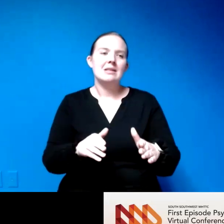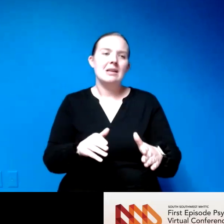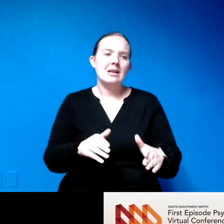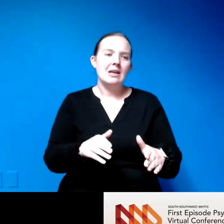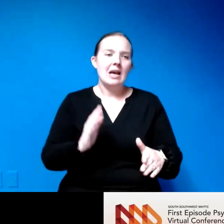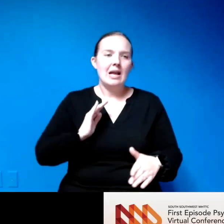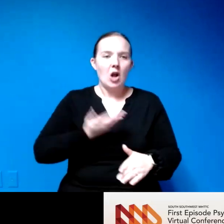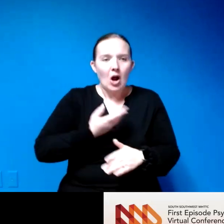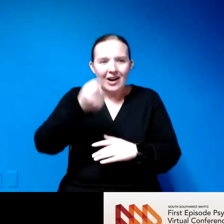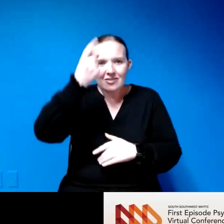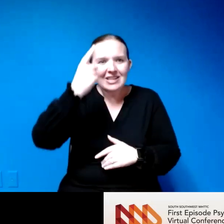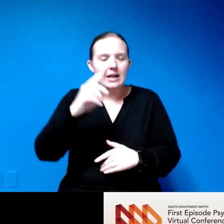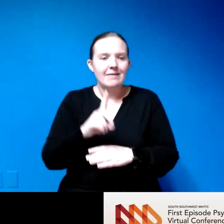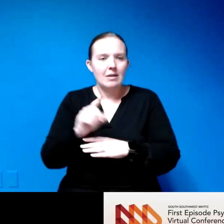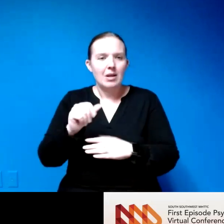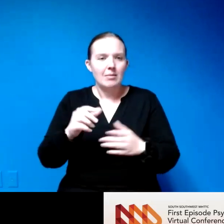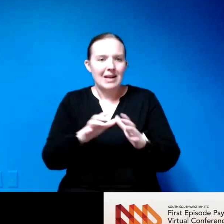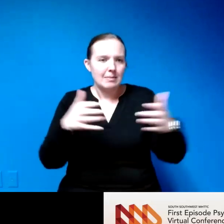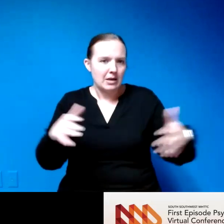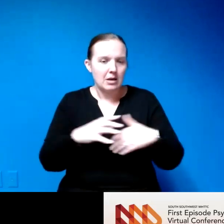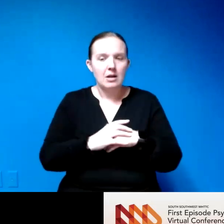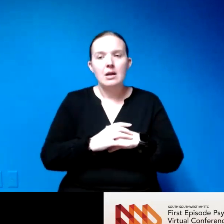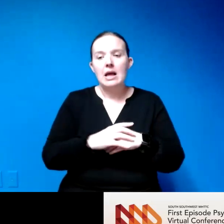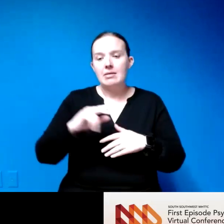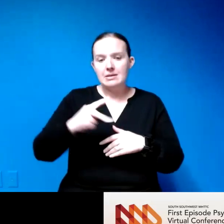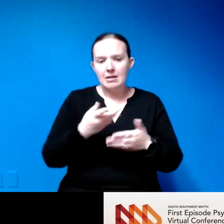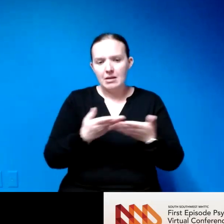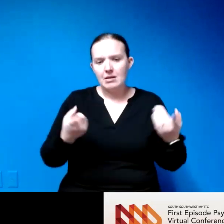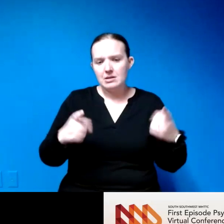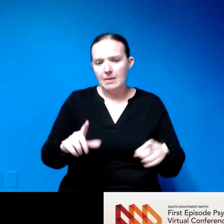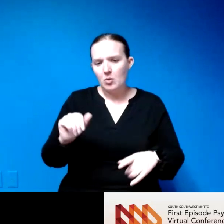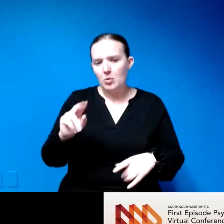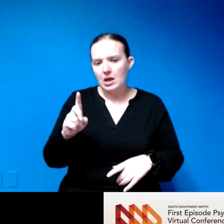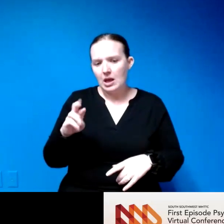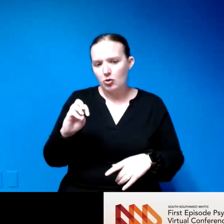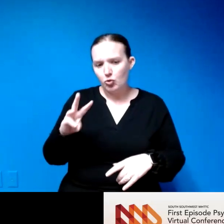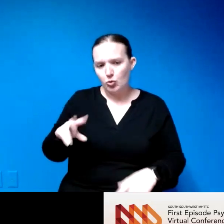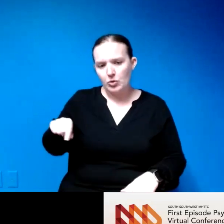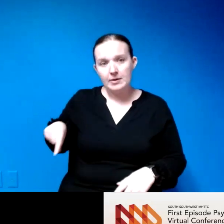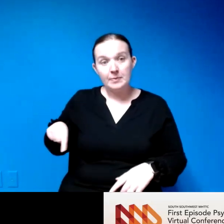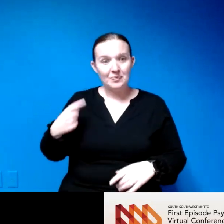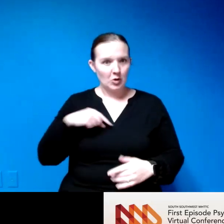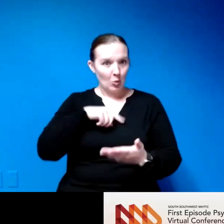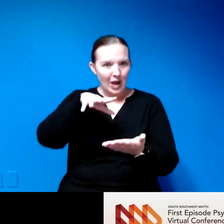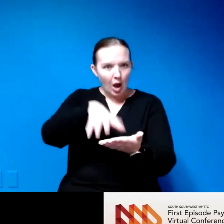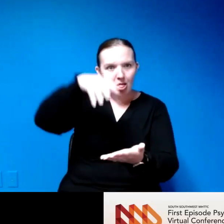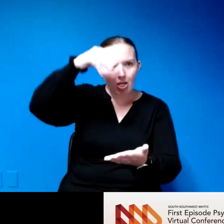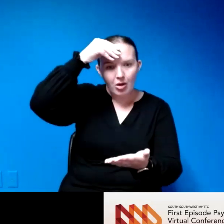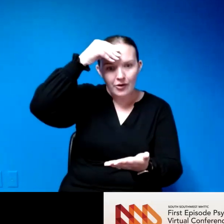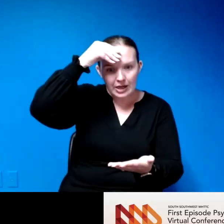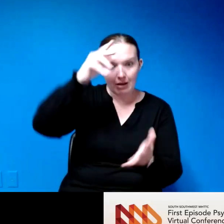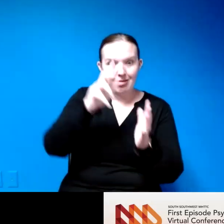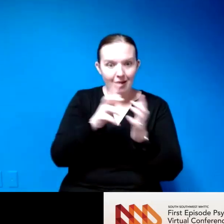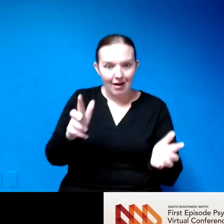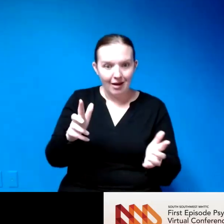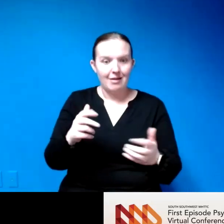of possibility. And the second thing that has happened with Andrew in our team is that we are learning a lot.